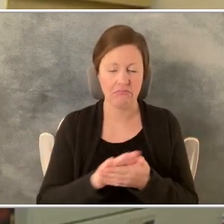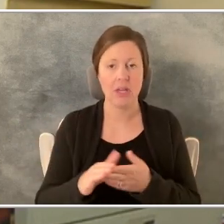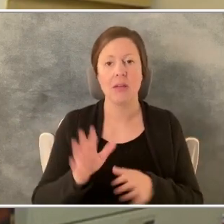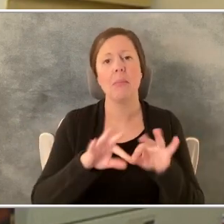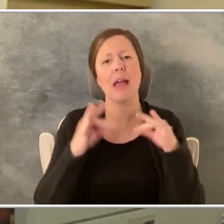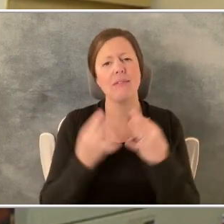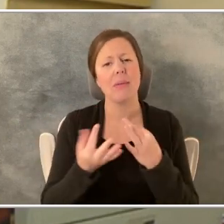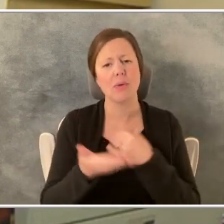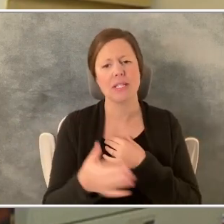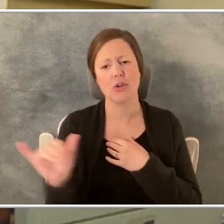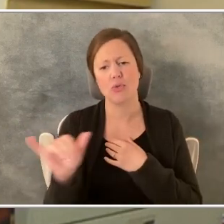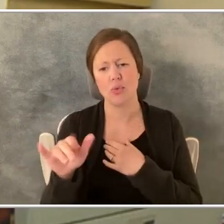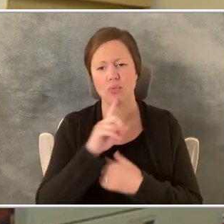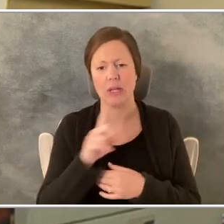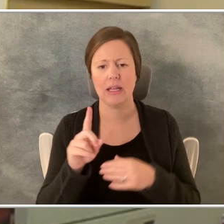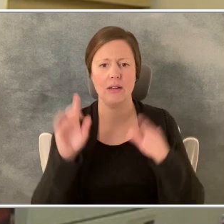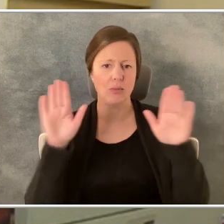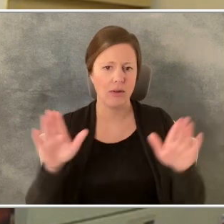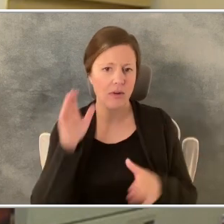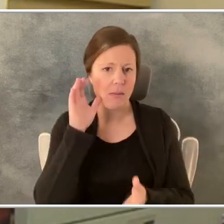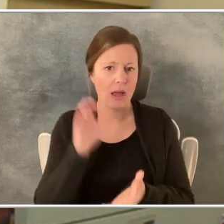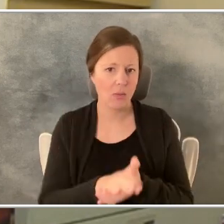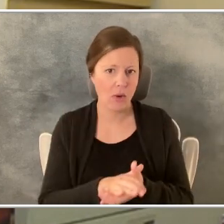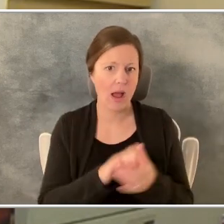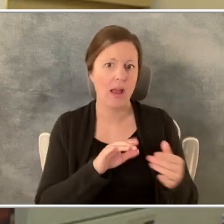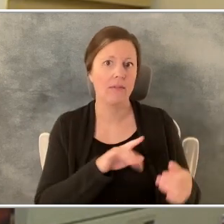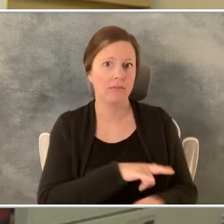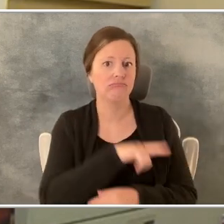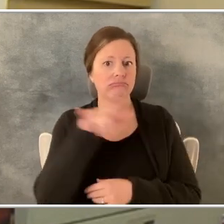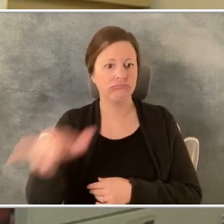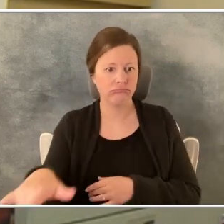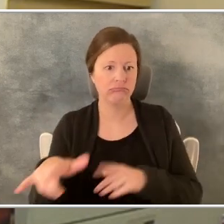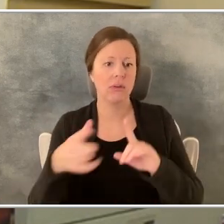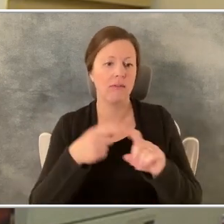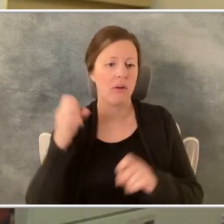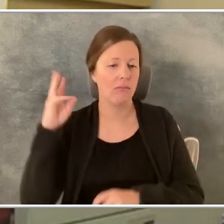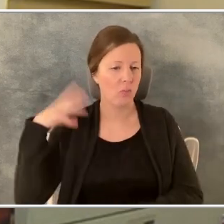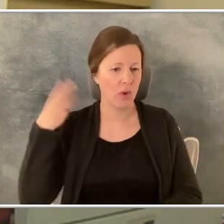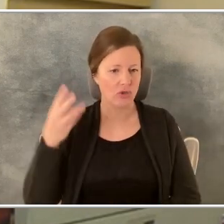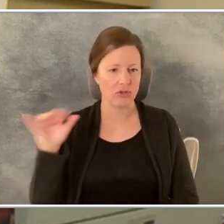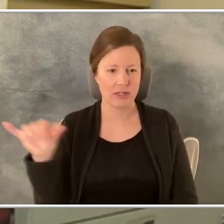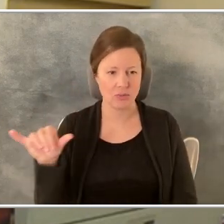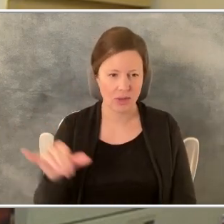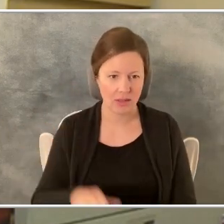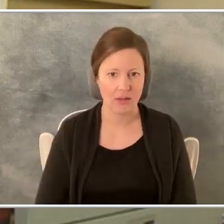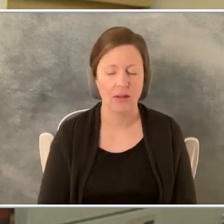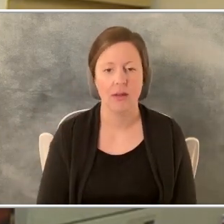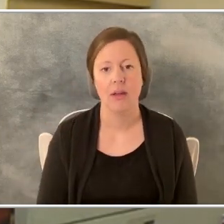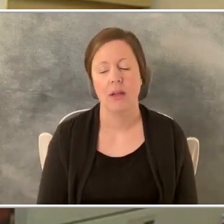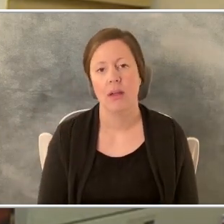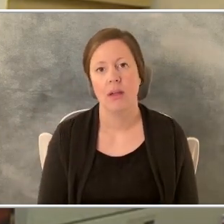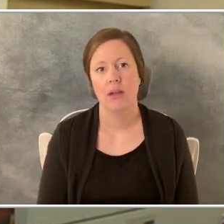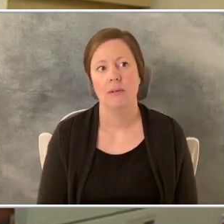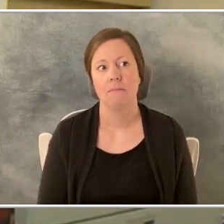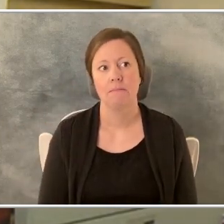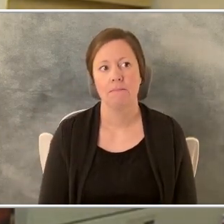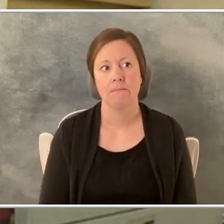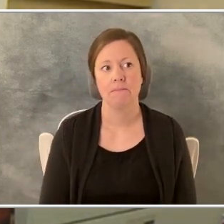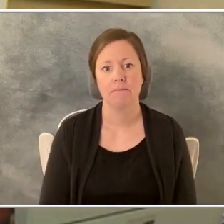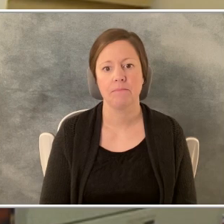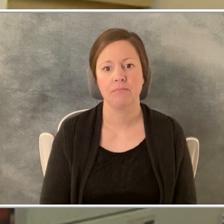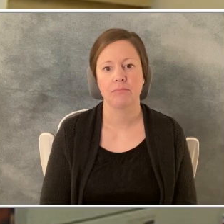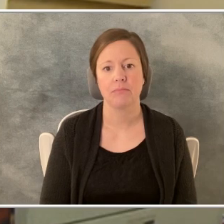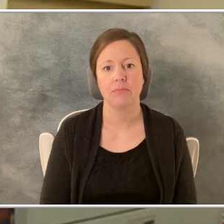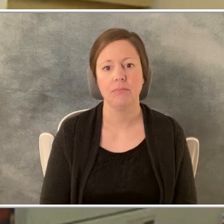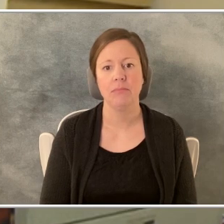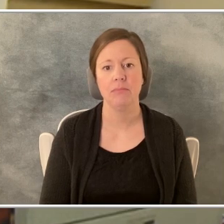So that was wonderful. My wife was able to come in from Washington as well. And the day, I